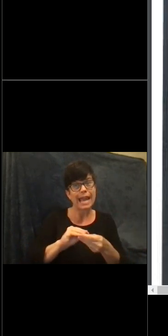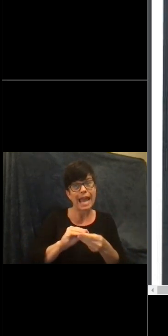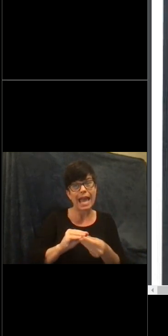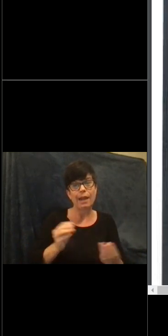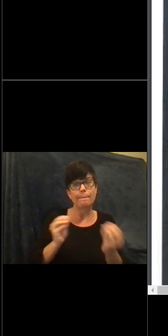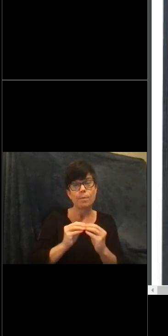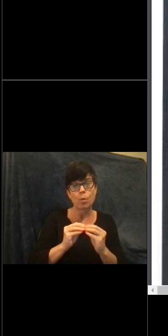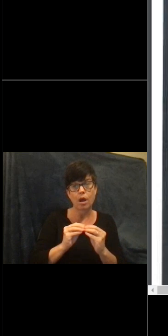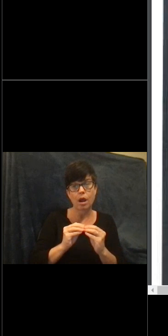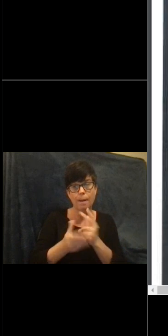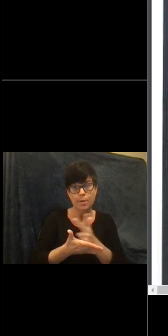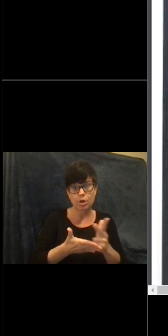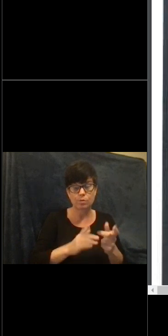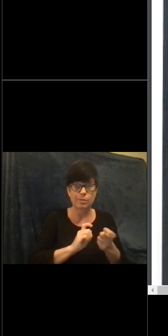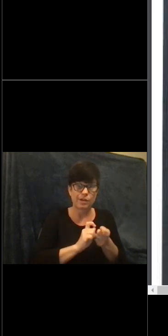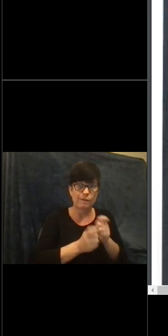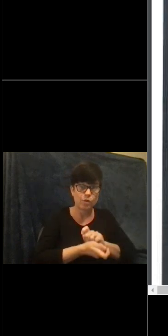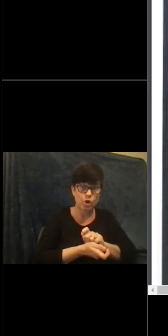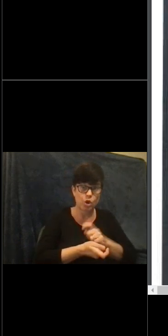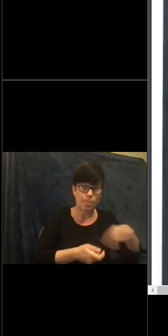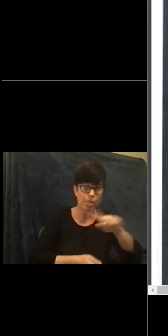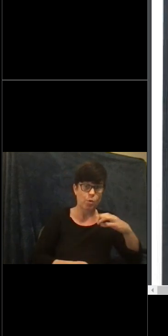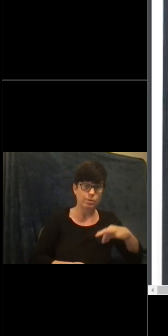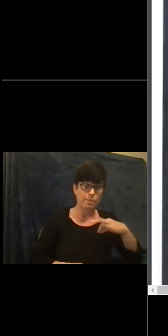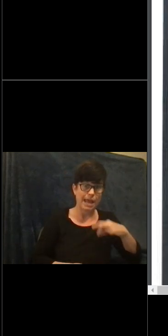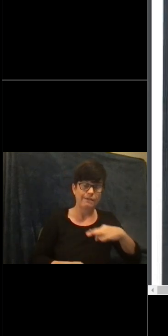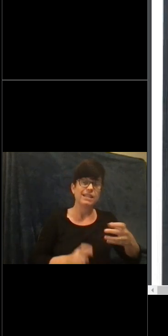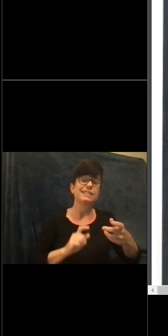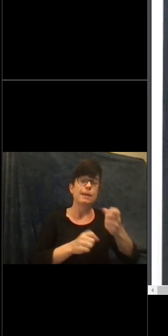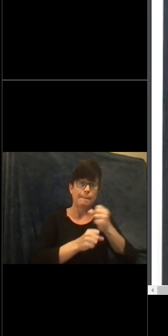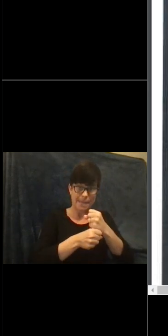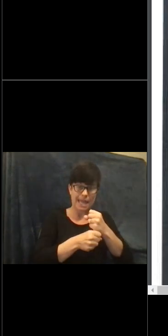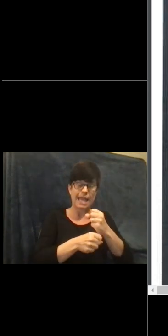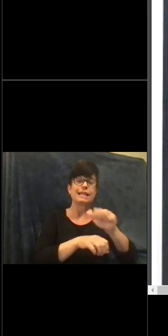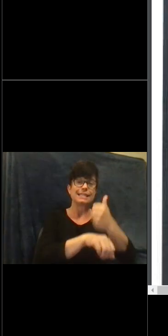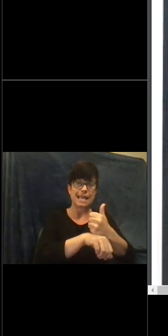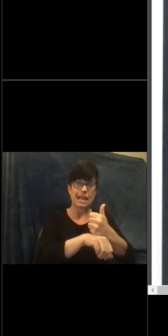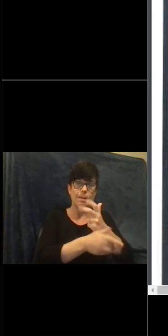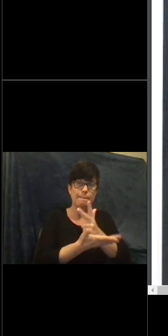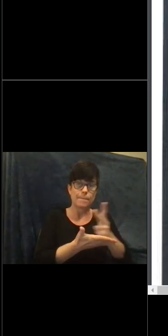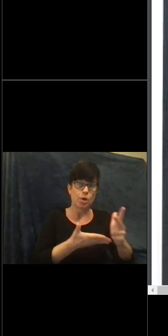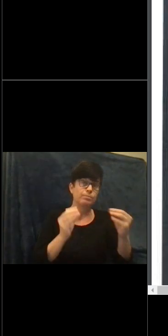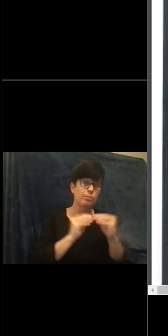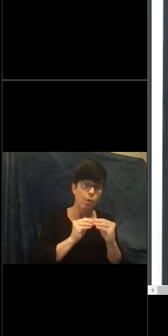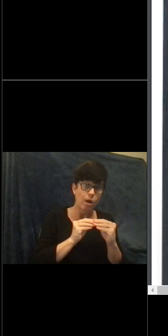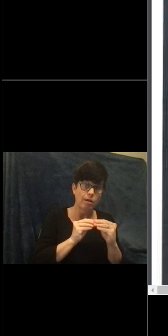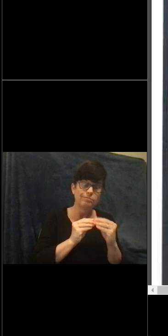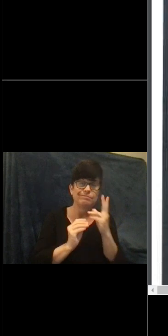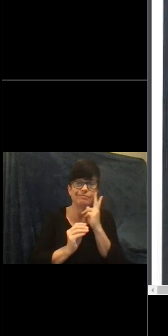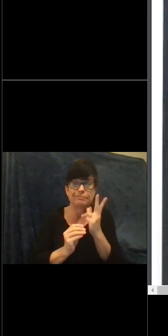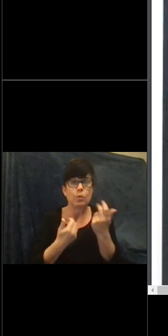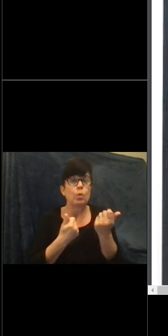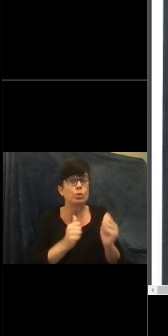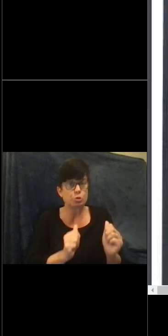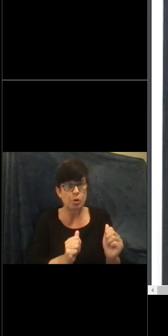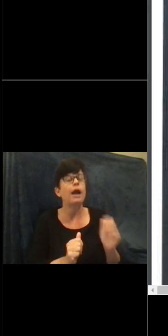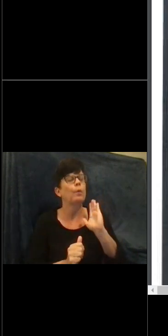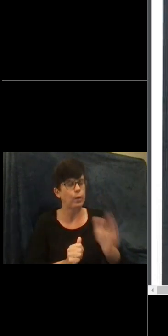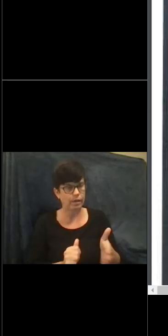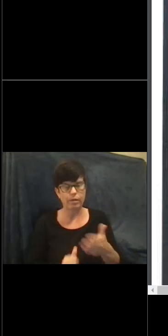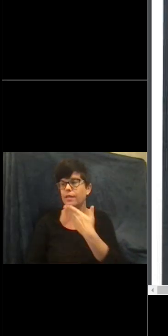convert those benefits to parking. And we will certainly endeavor to do that. Yeah, thank you,